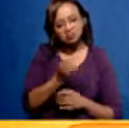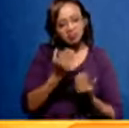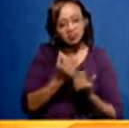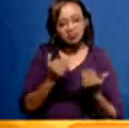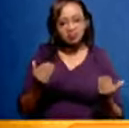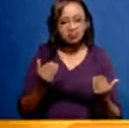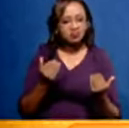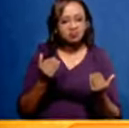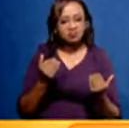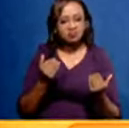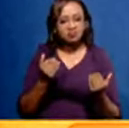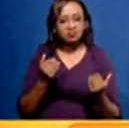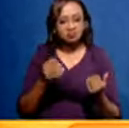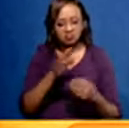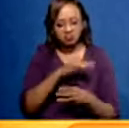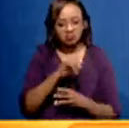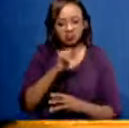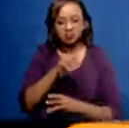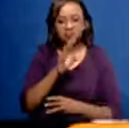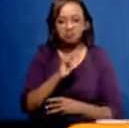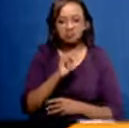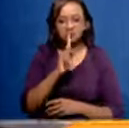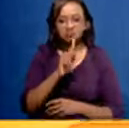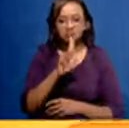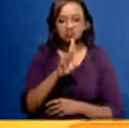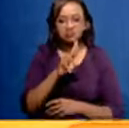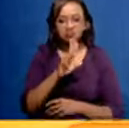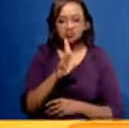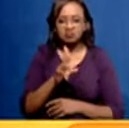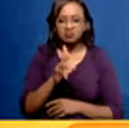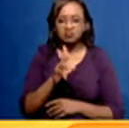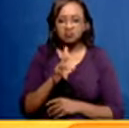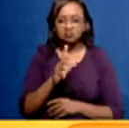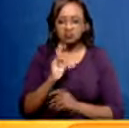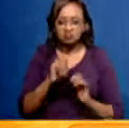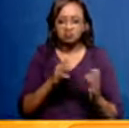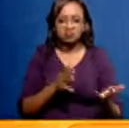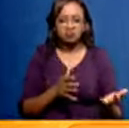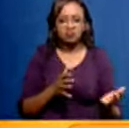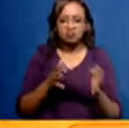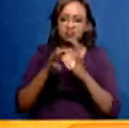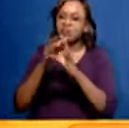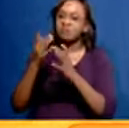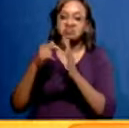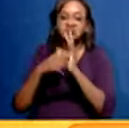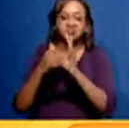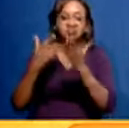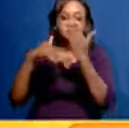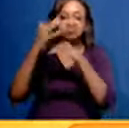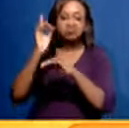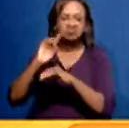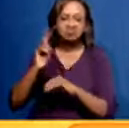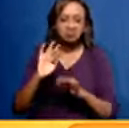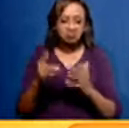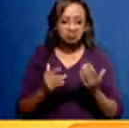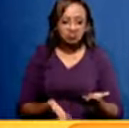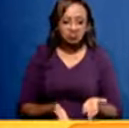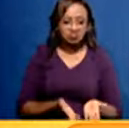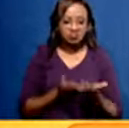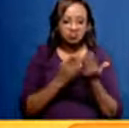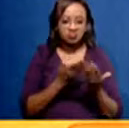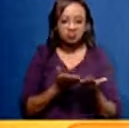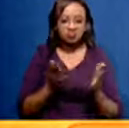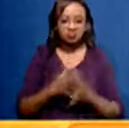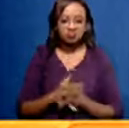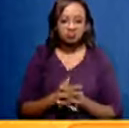a trajectory from where they are there into sort of the University of Nairobi where we are today? That obviously